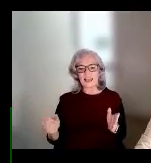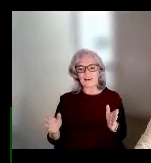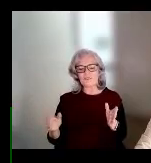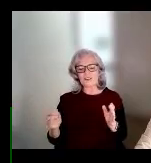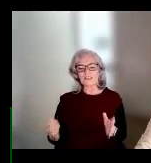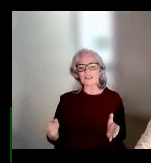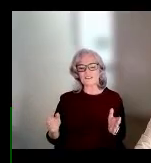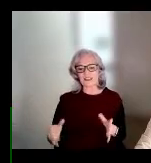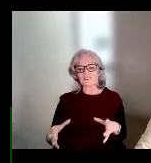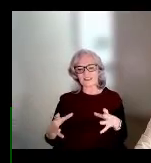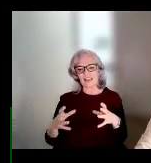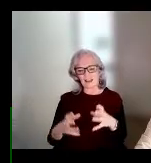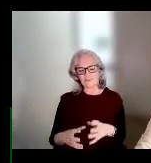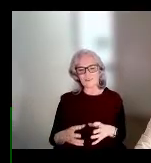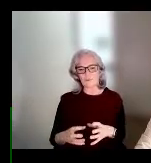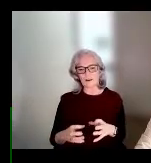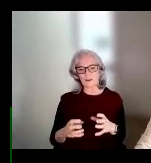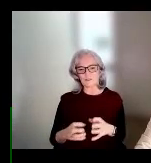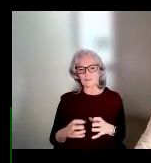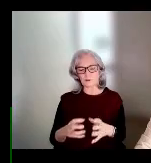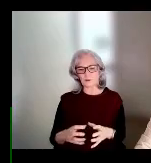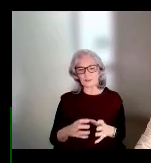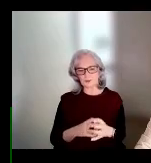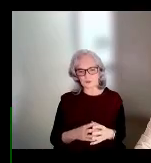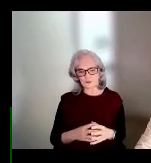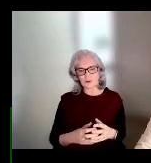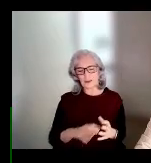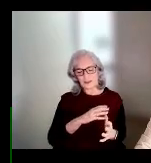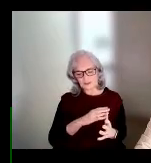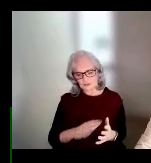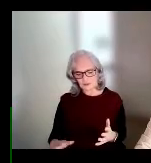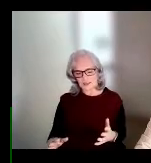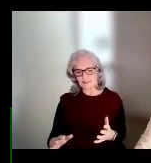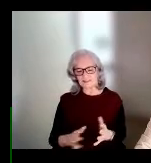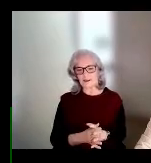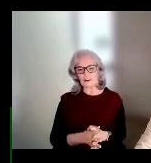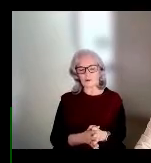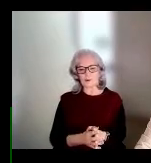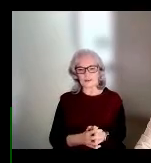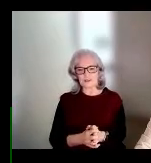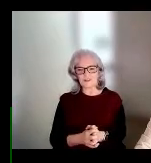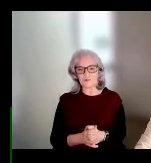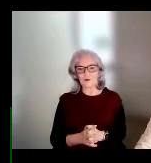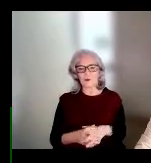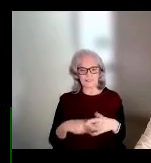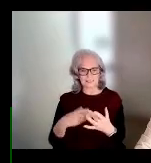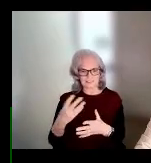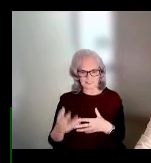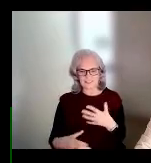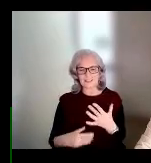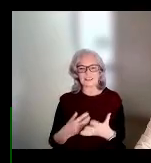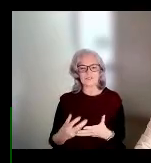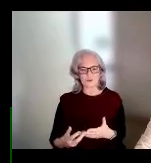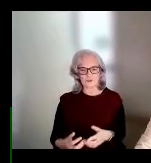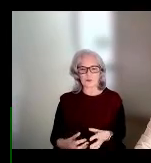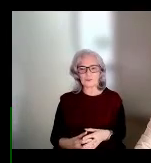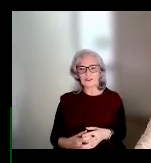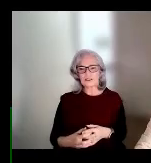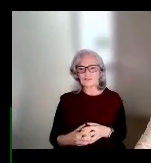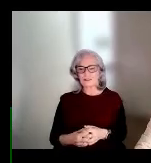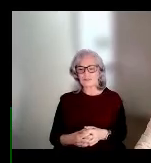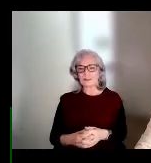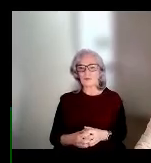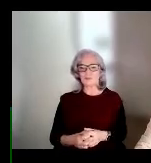live, and for a clinic to actually have someone who's employed to do that coordination role, it's just an extra